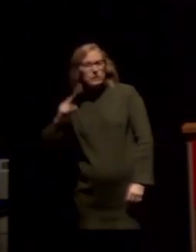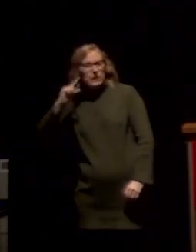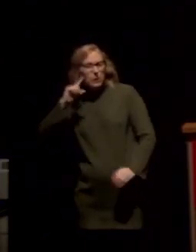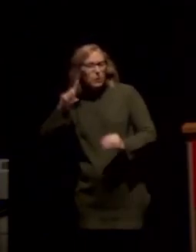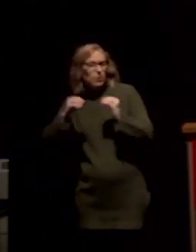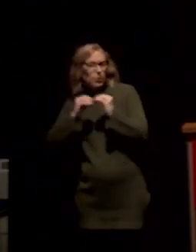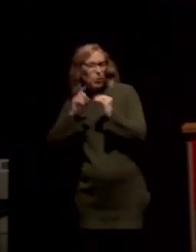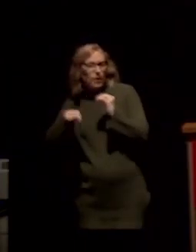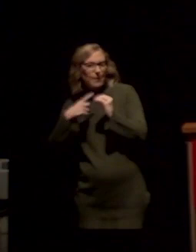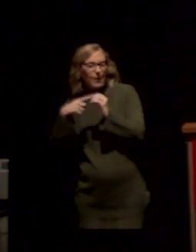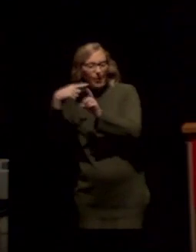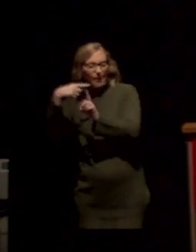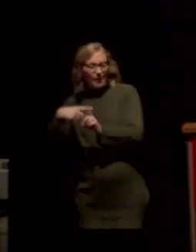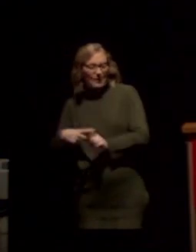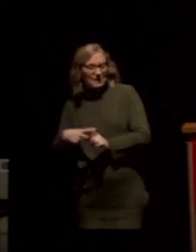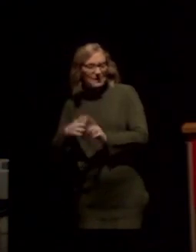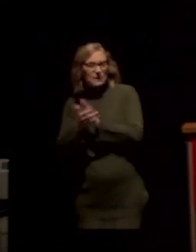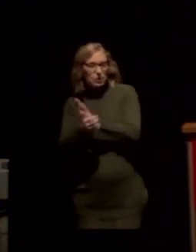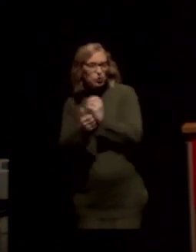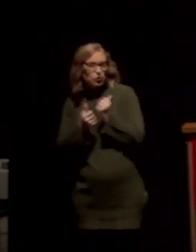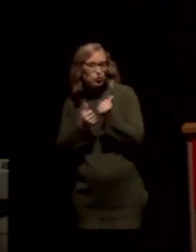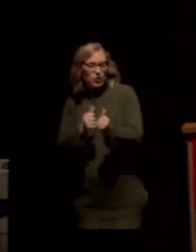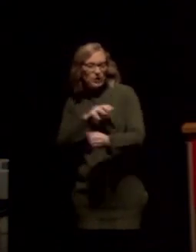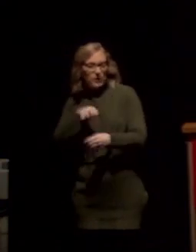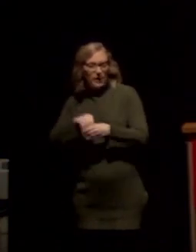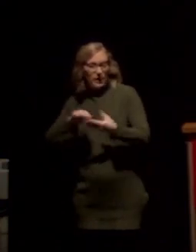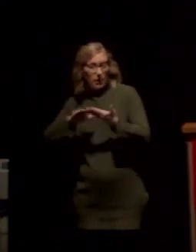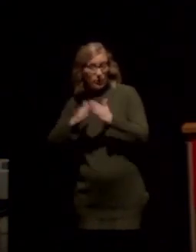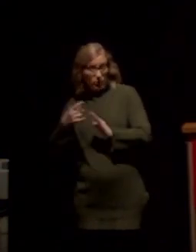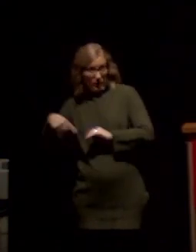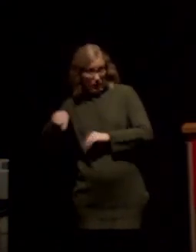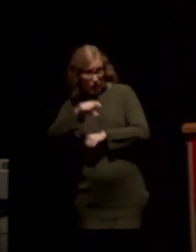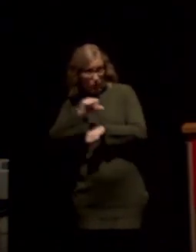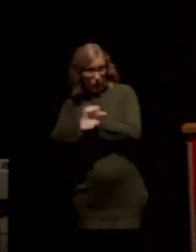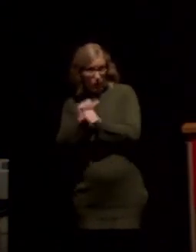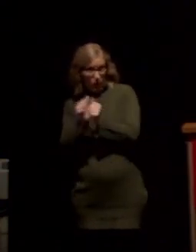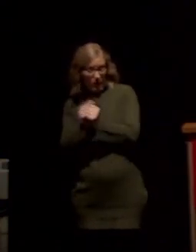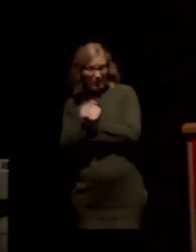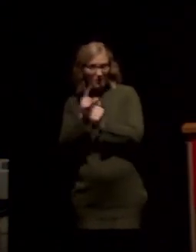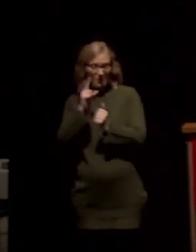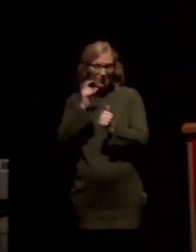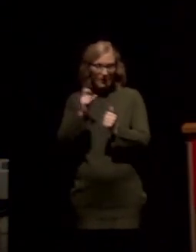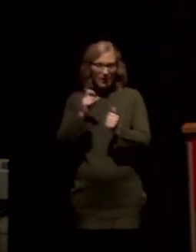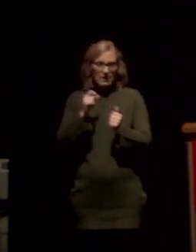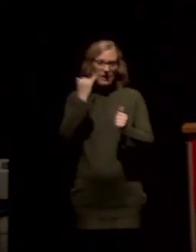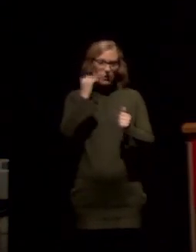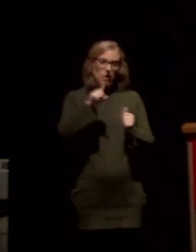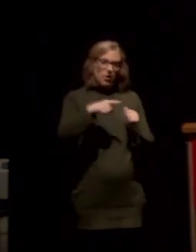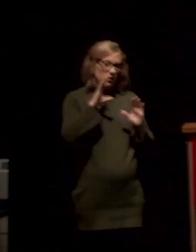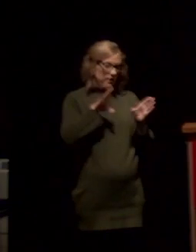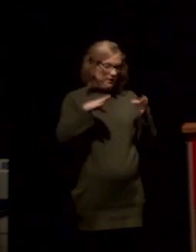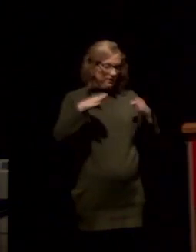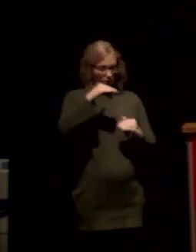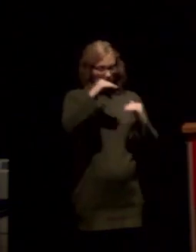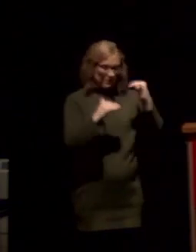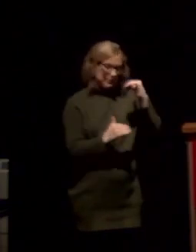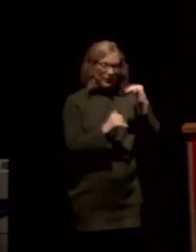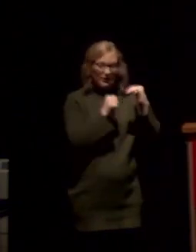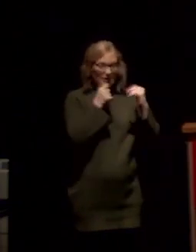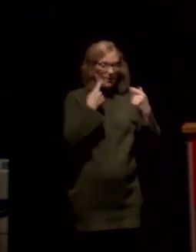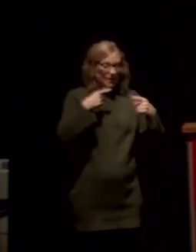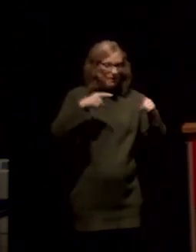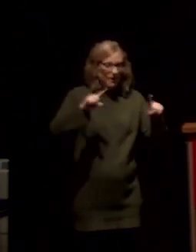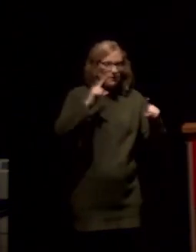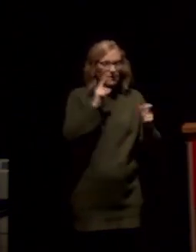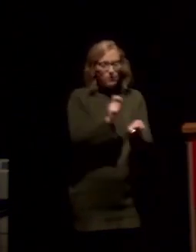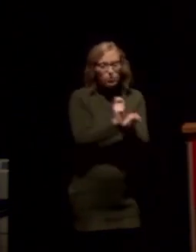positives and the strengths in the communities that you work with, since kind of an all disparities focus has not been as effective in bringing about